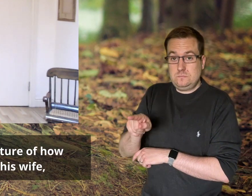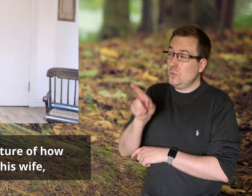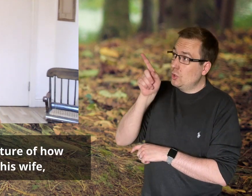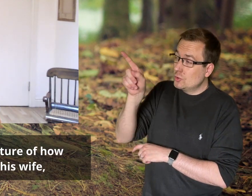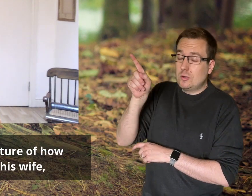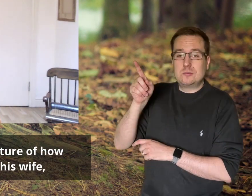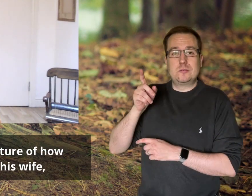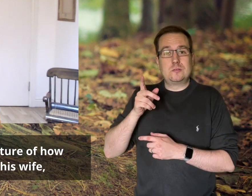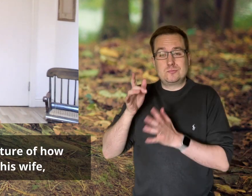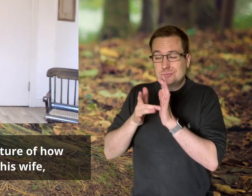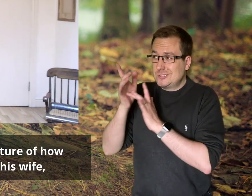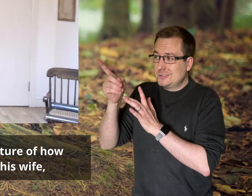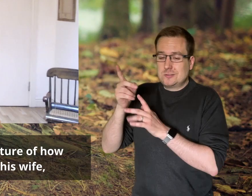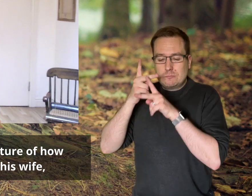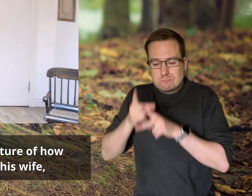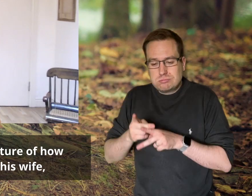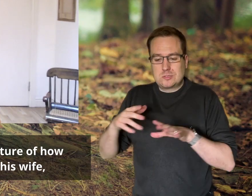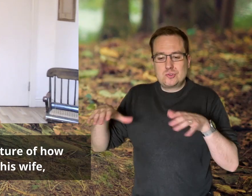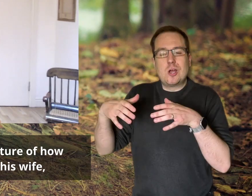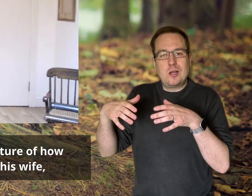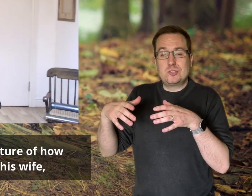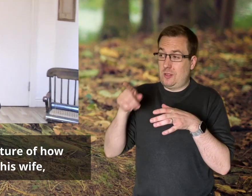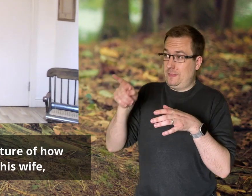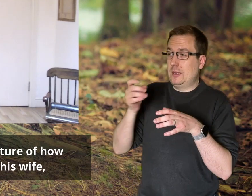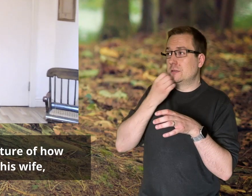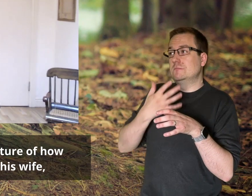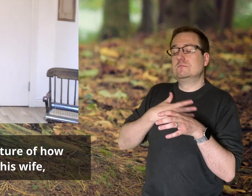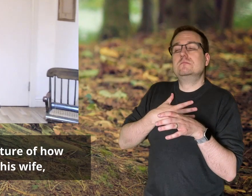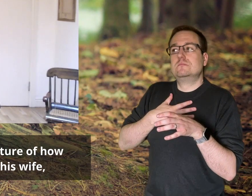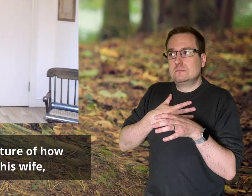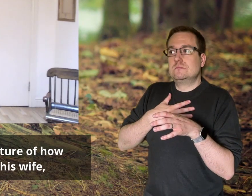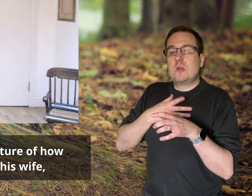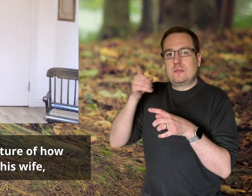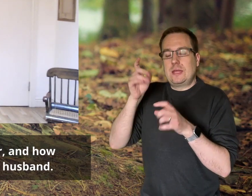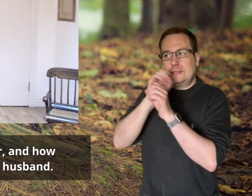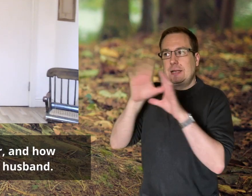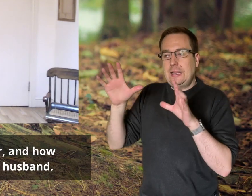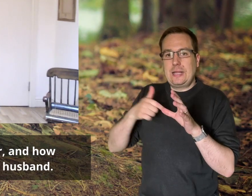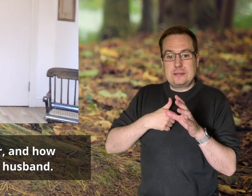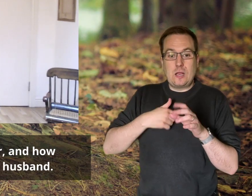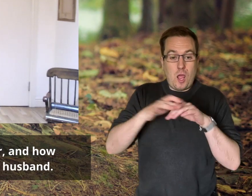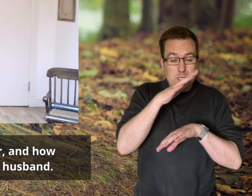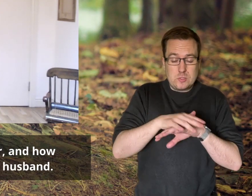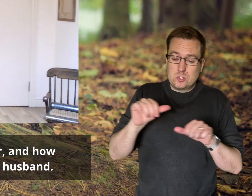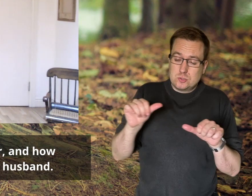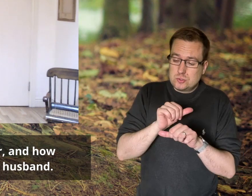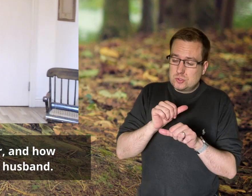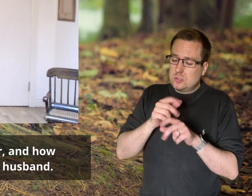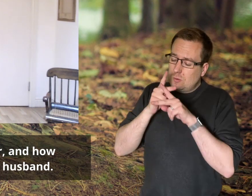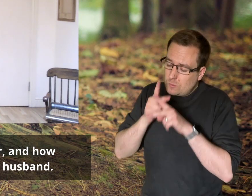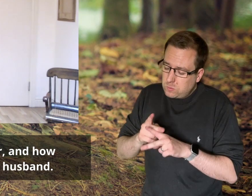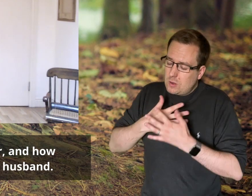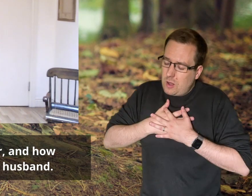church. And this provides a good picture of how each husband is to treat his wife, loving himself in